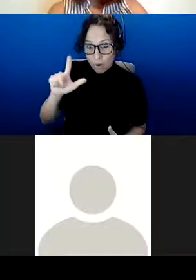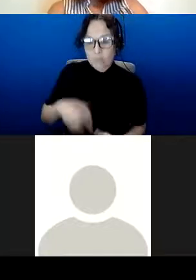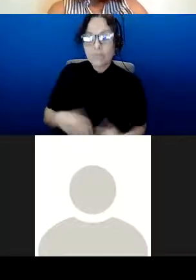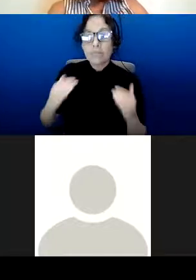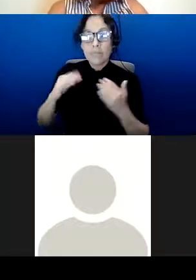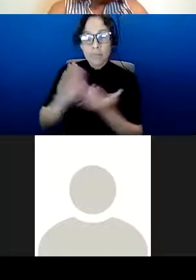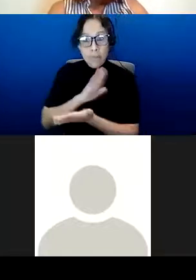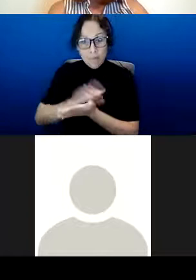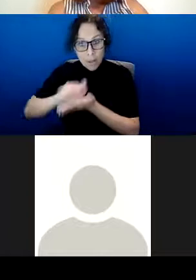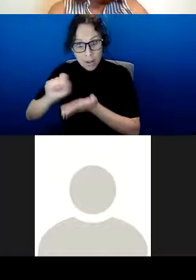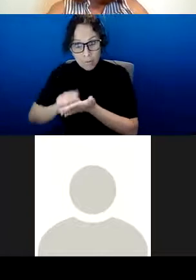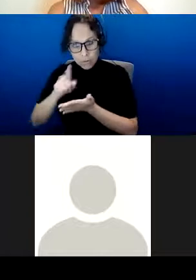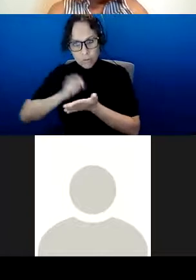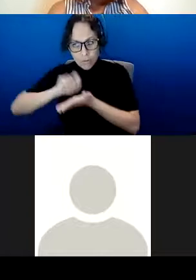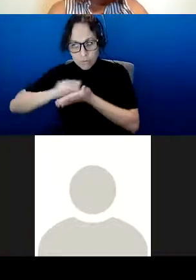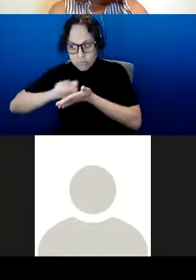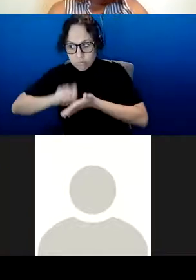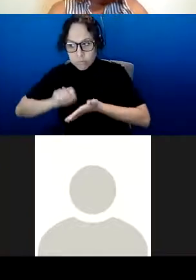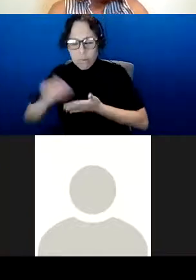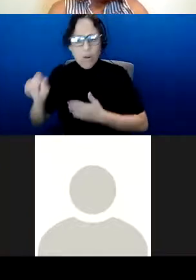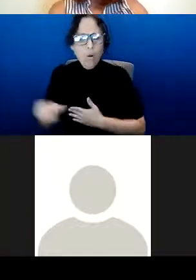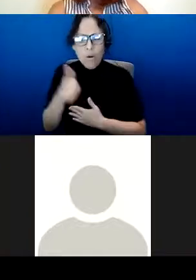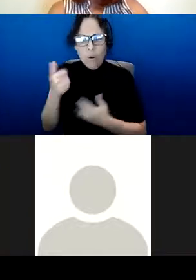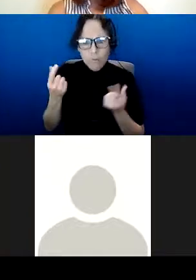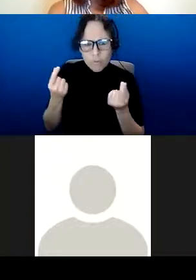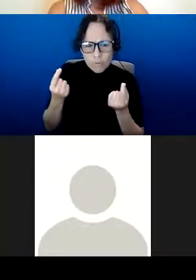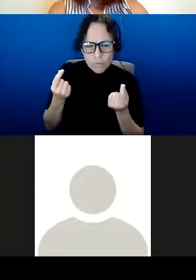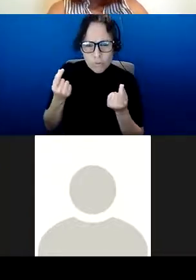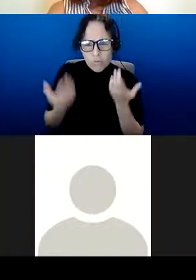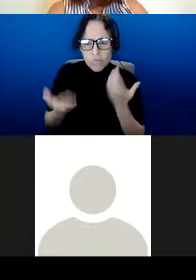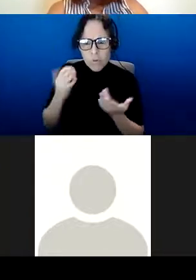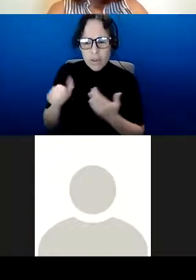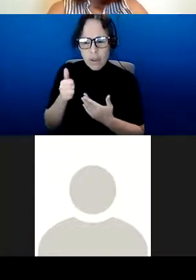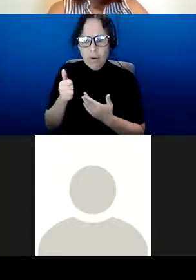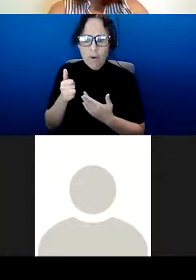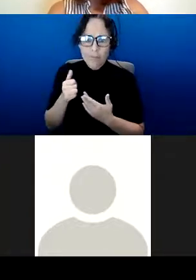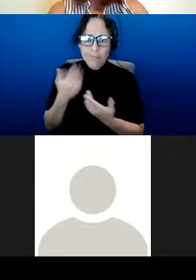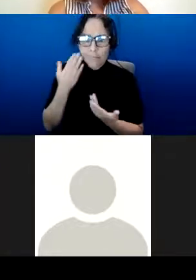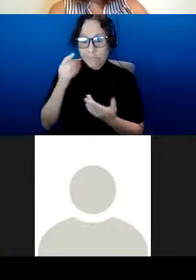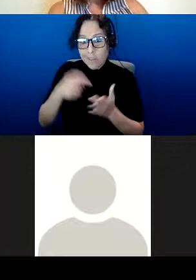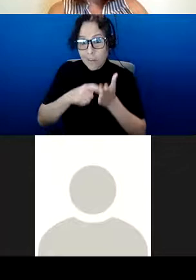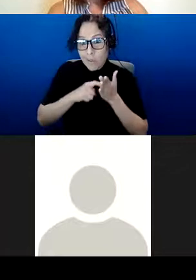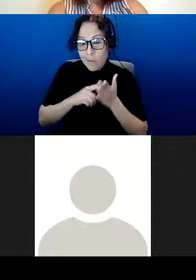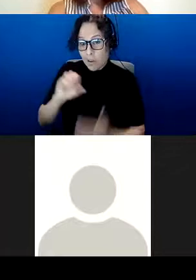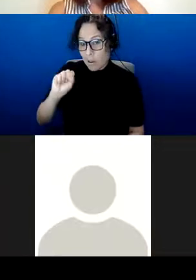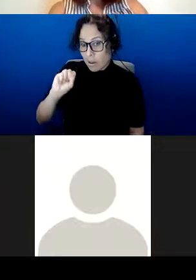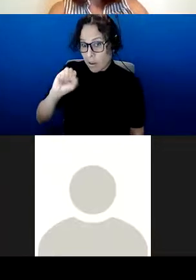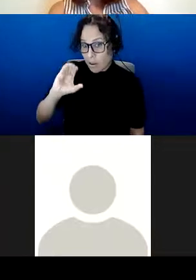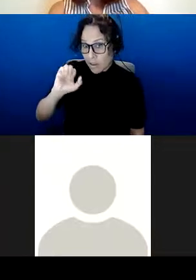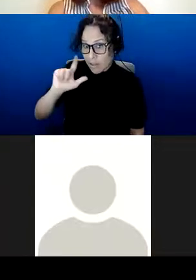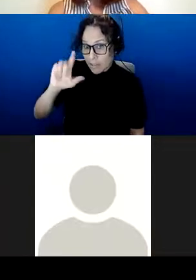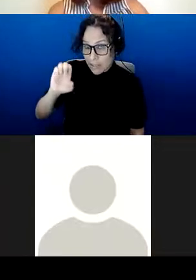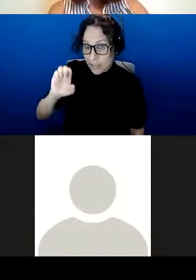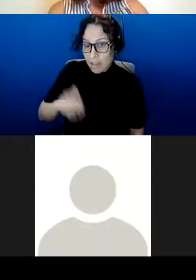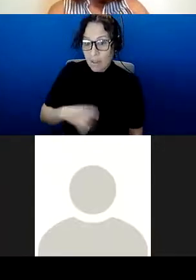notes. Other medical equipment may be required, a scale or a flashlight. We'll talk about those in a minute.